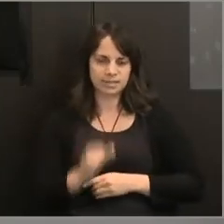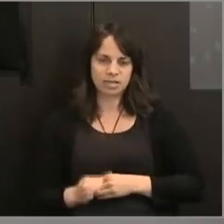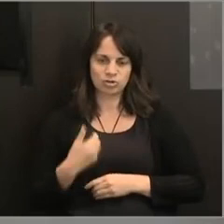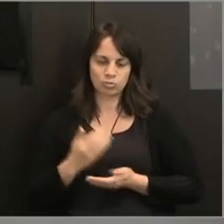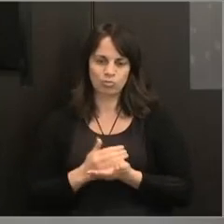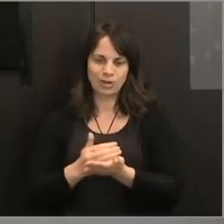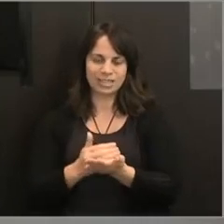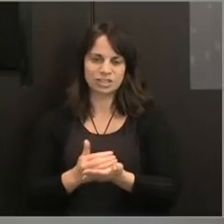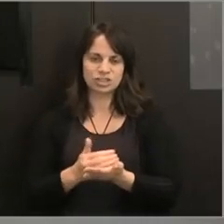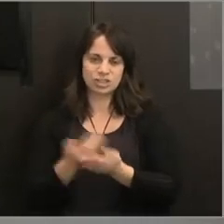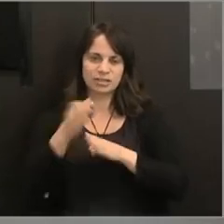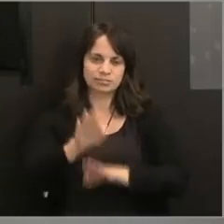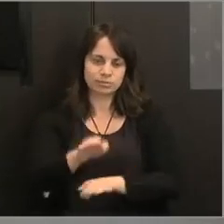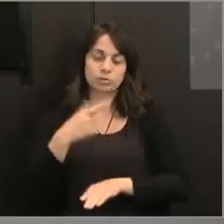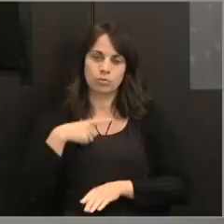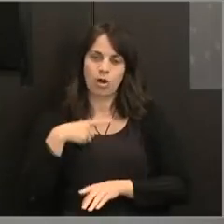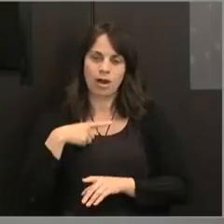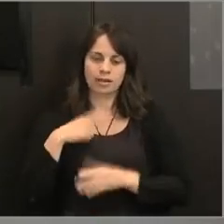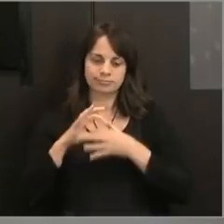of te tiriti.